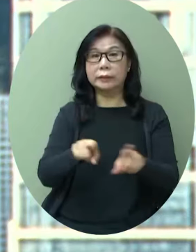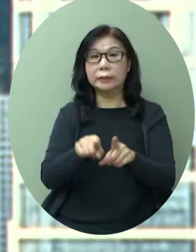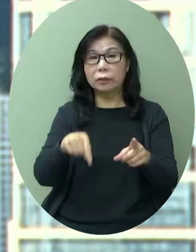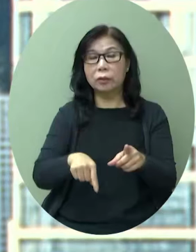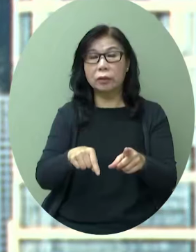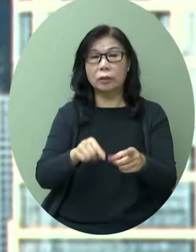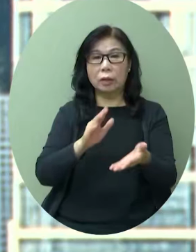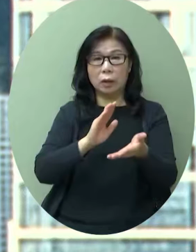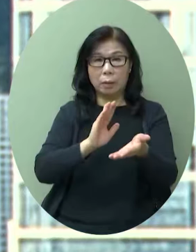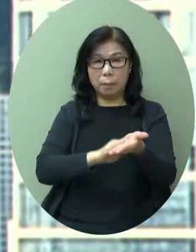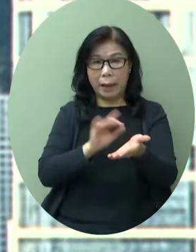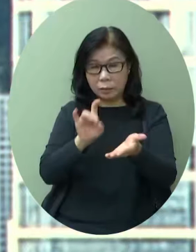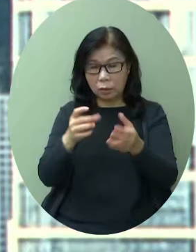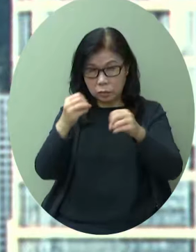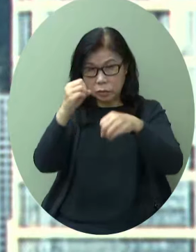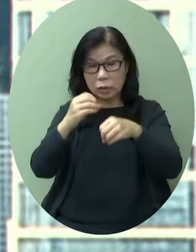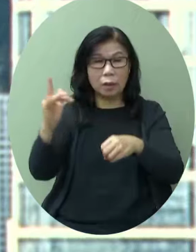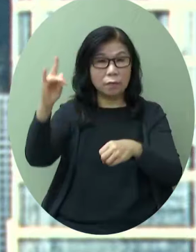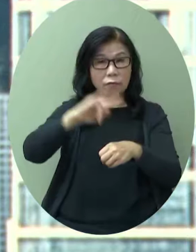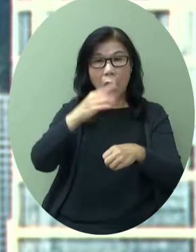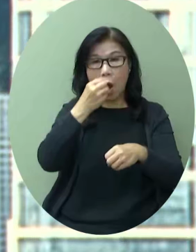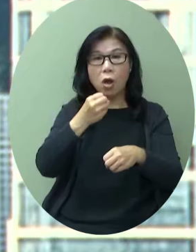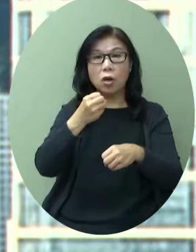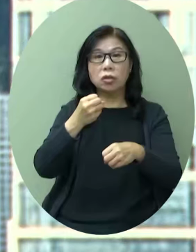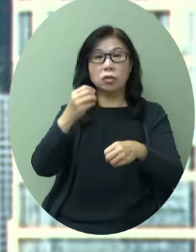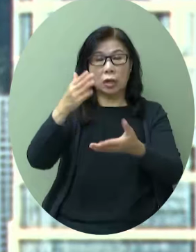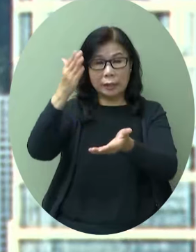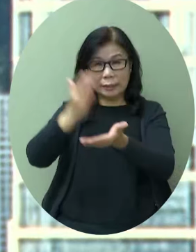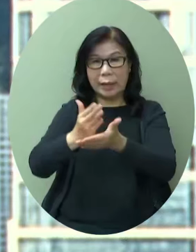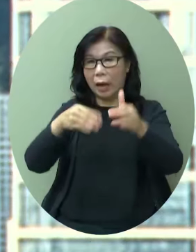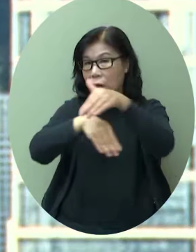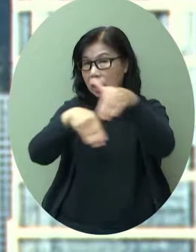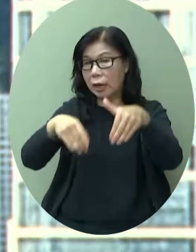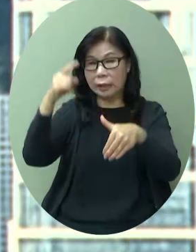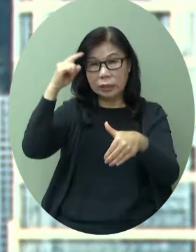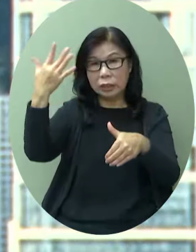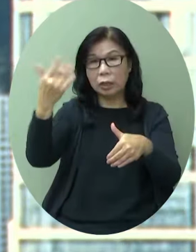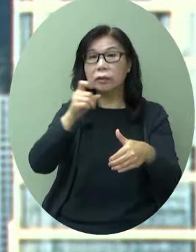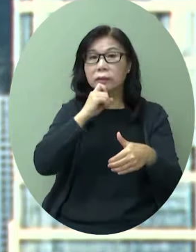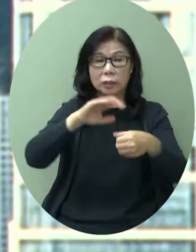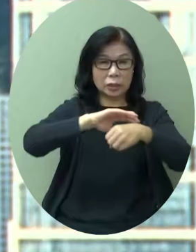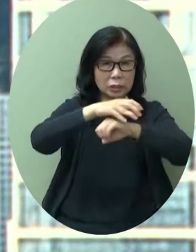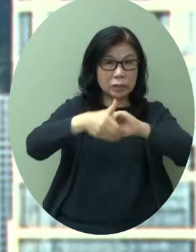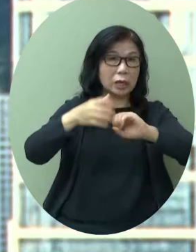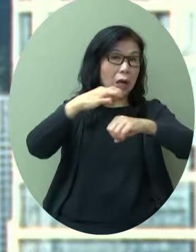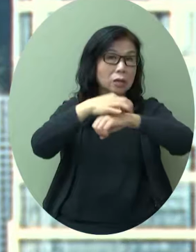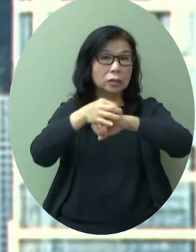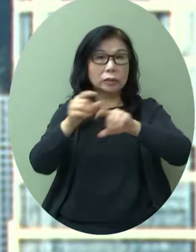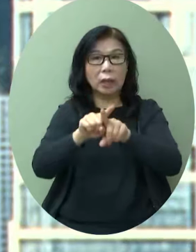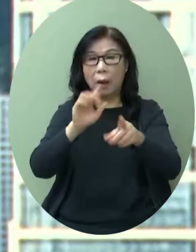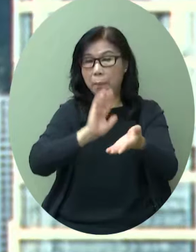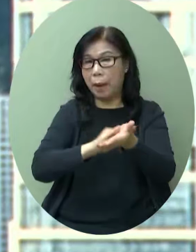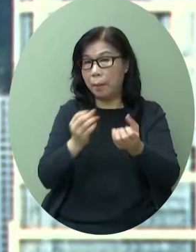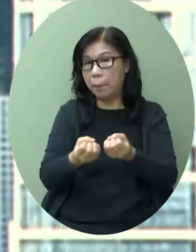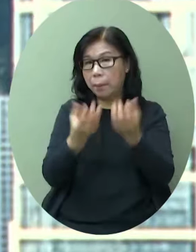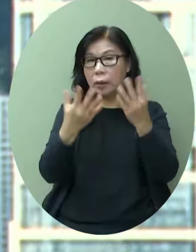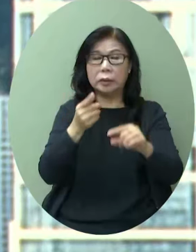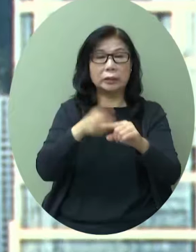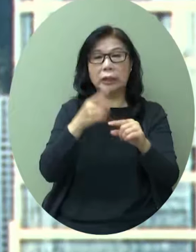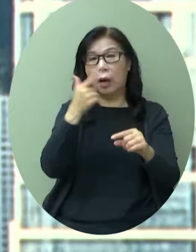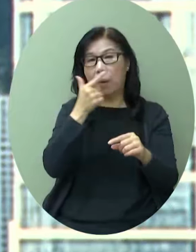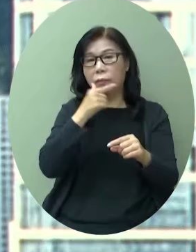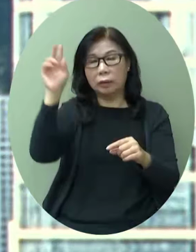and we have suffered. We do not want to reverse our decisions on a frequent basis, and we